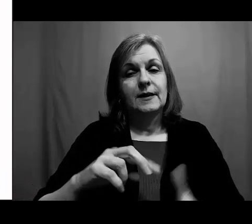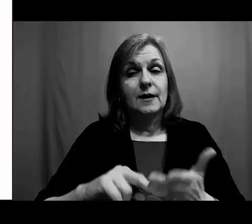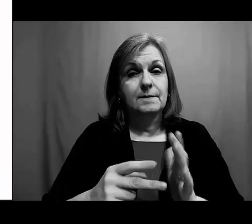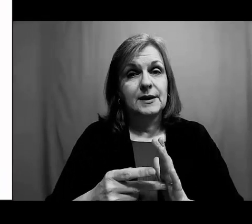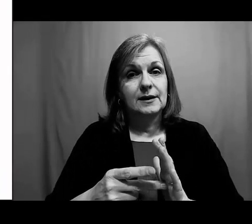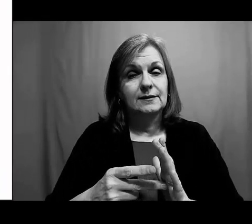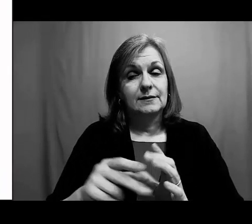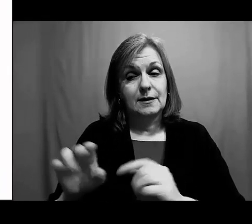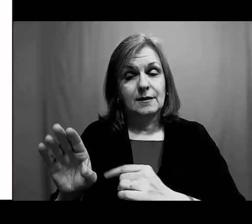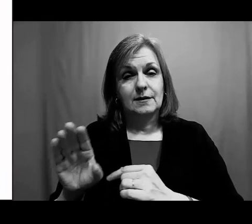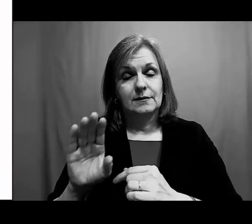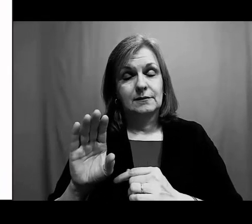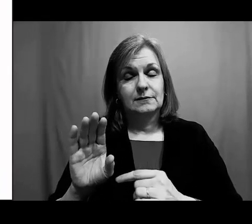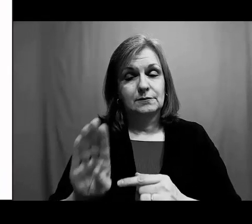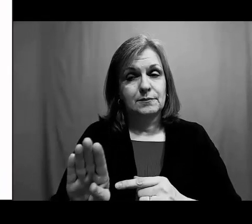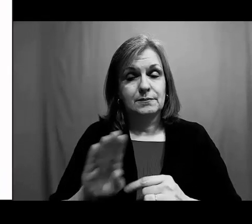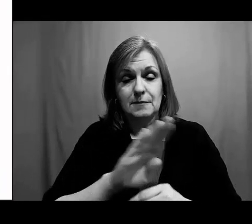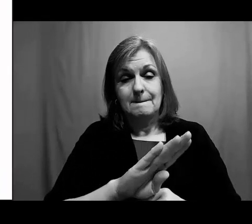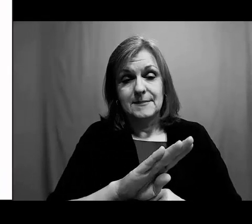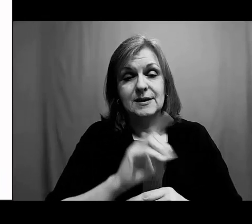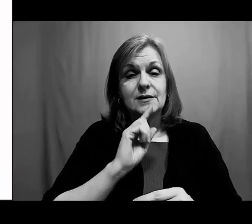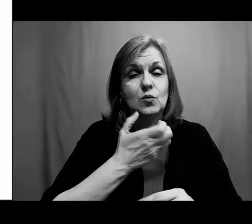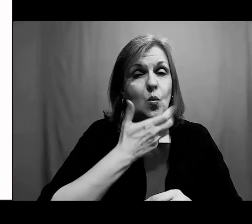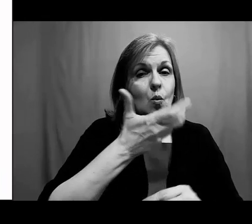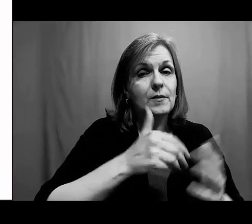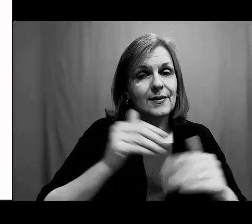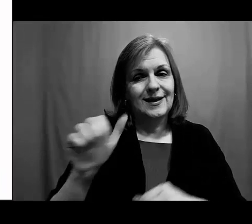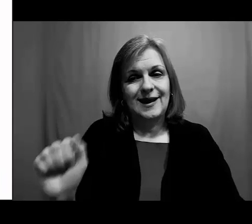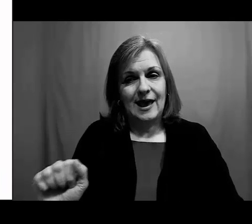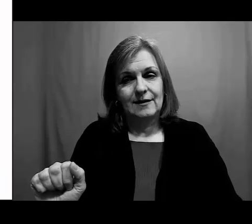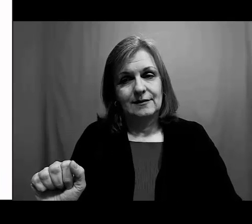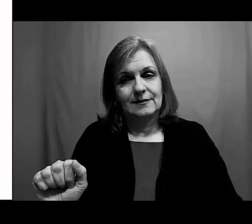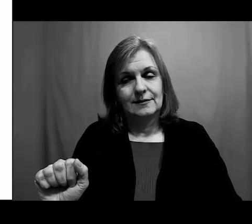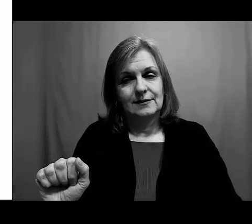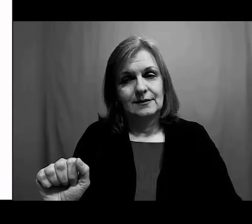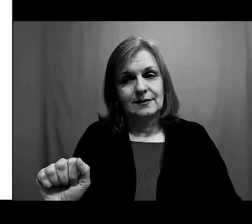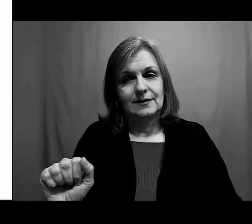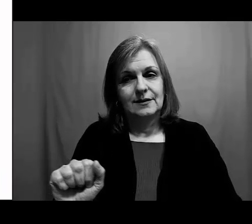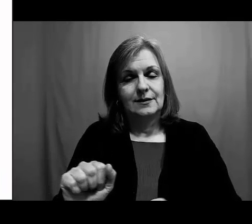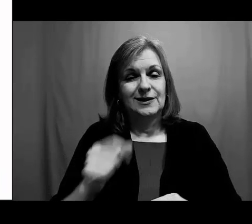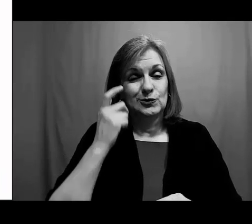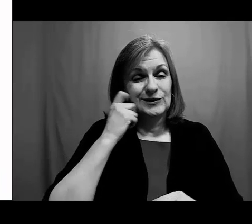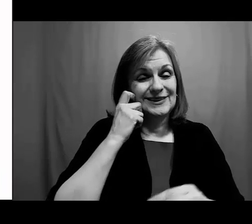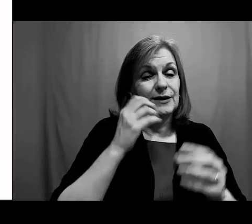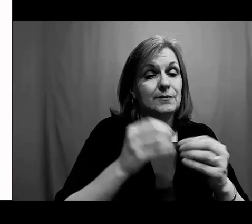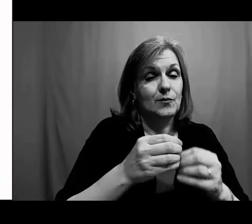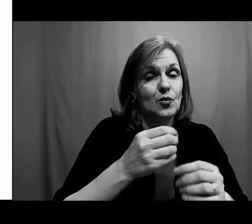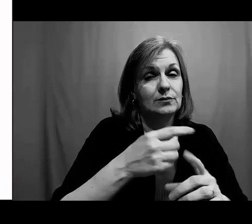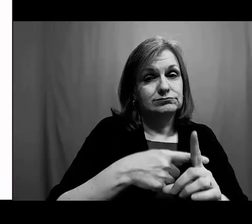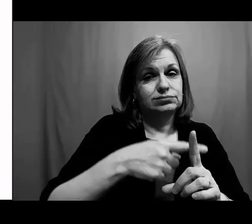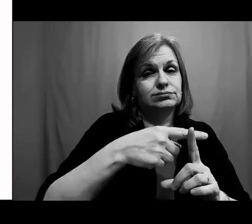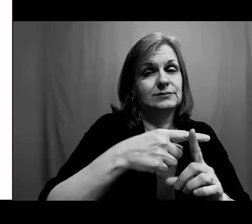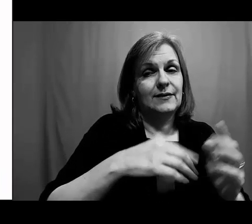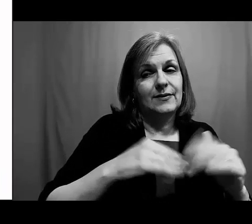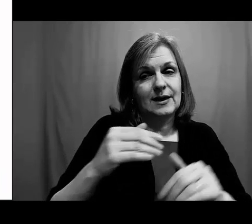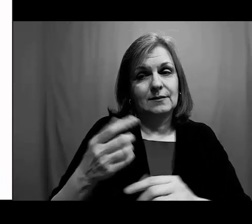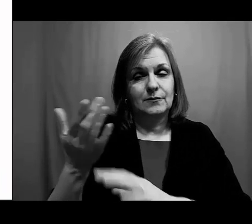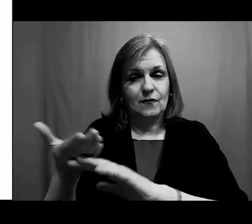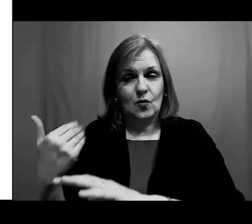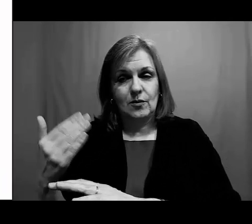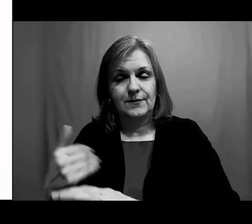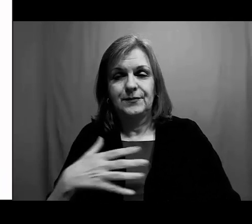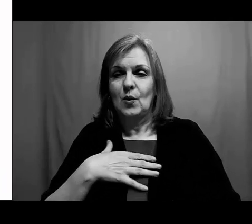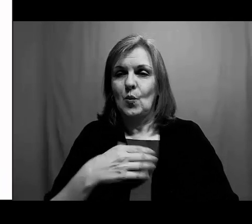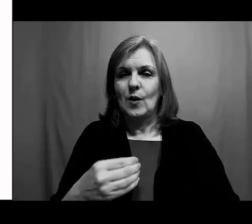temperature, meaning that B is warmer than A. It's been warmer recently than it was historically.